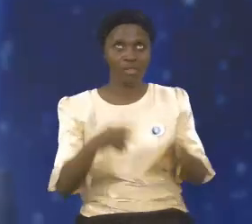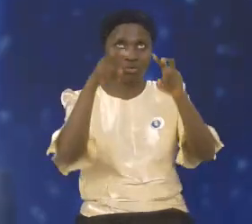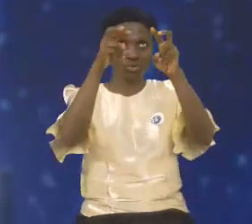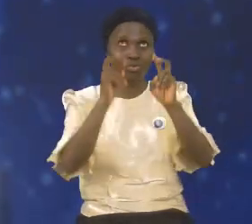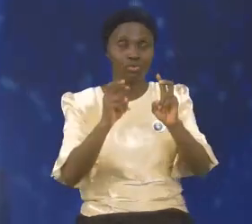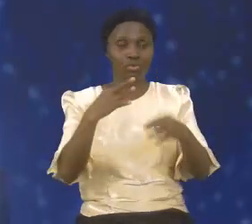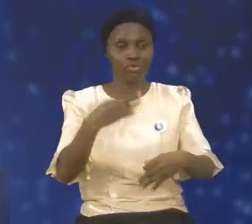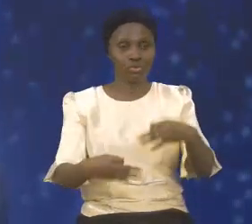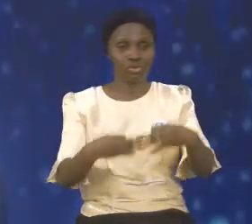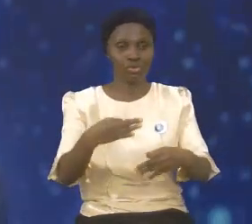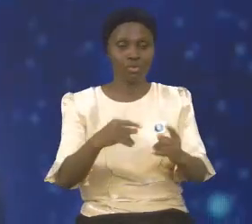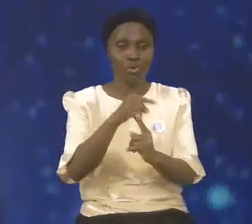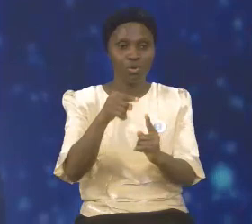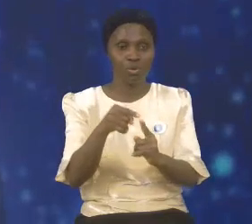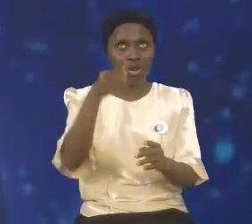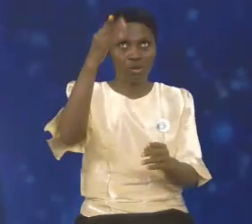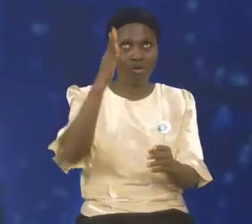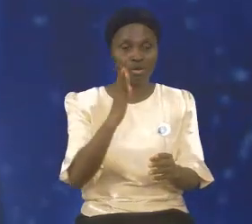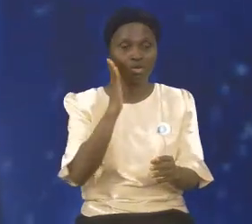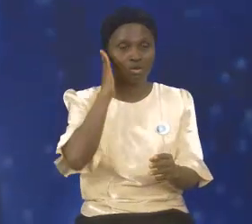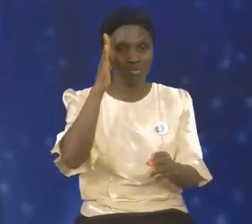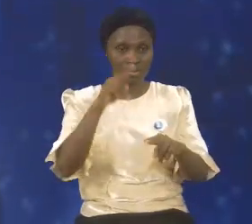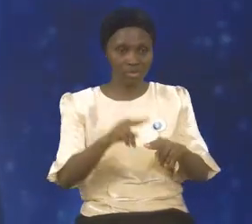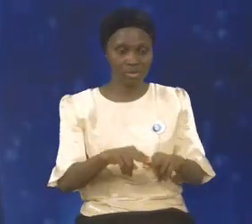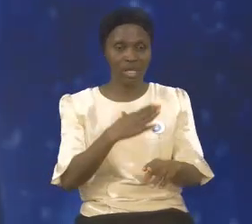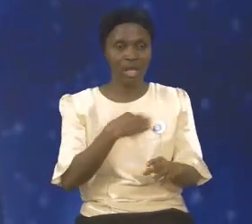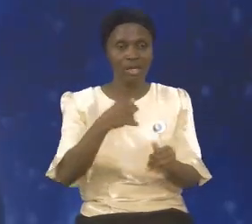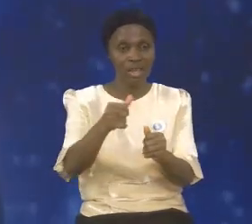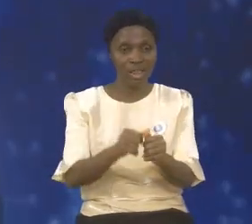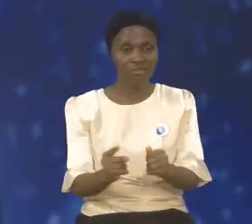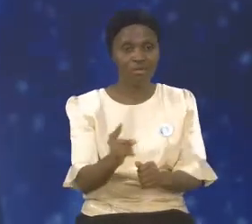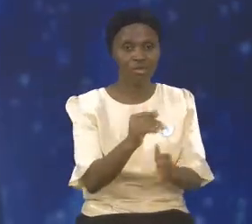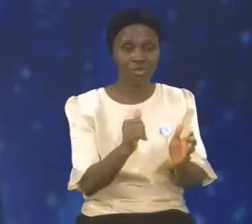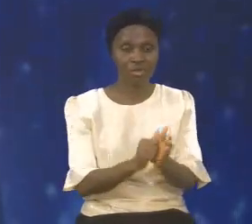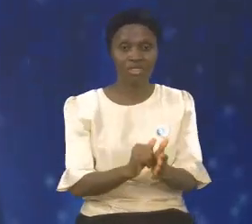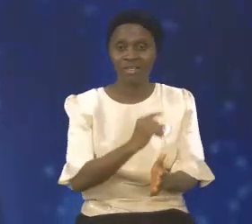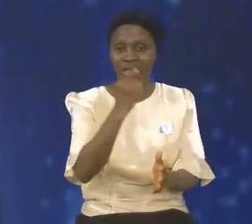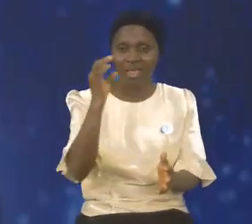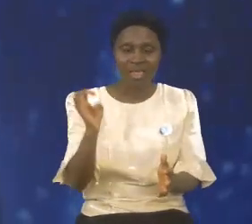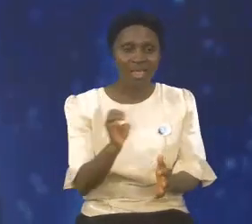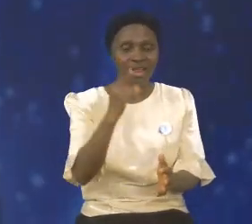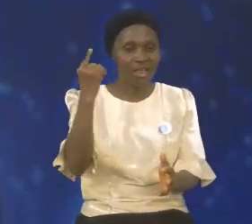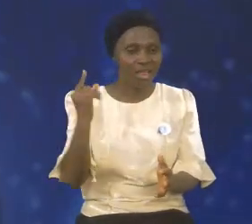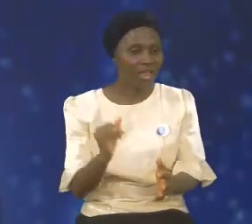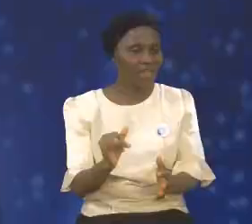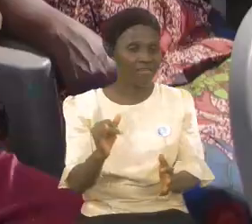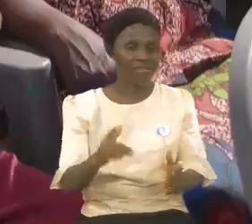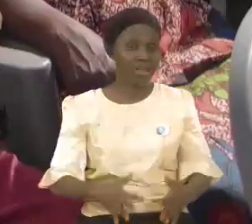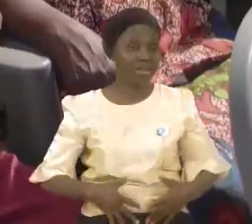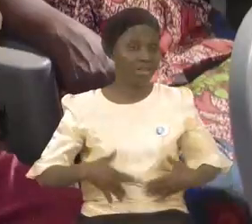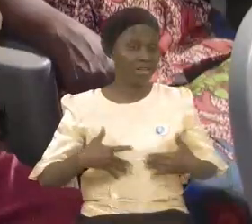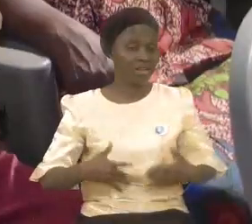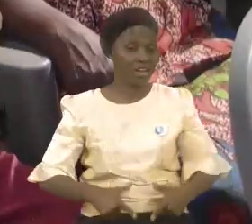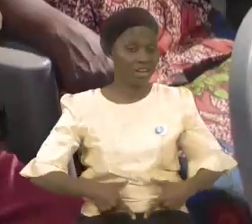when God will sit, and everyone that ever lived from Adam until the final day